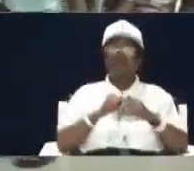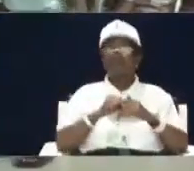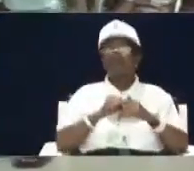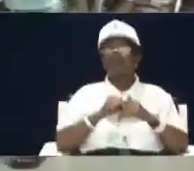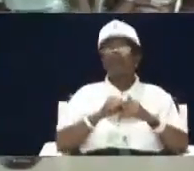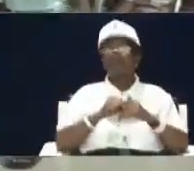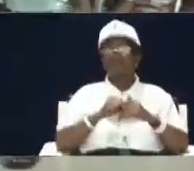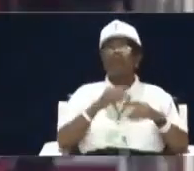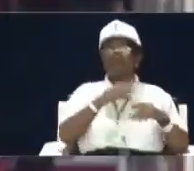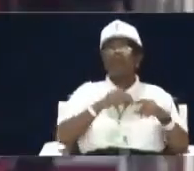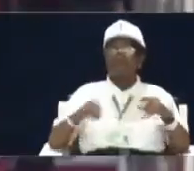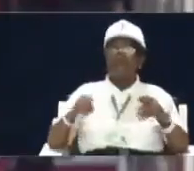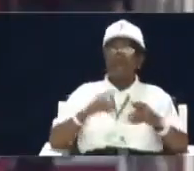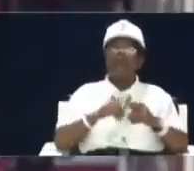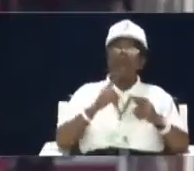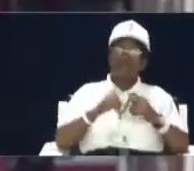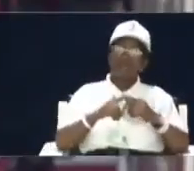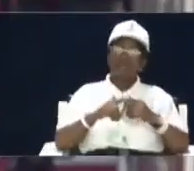And then,